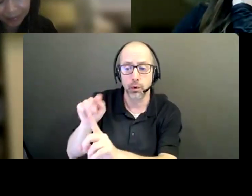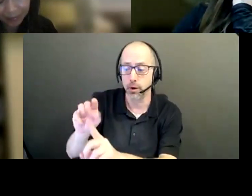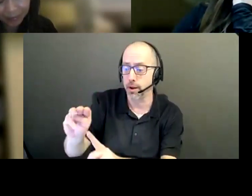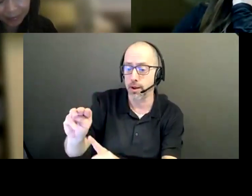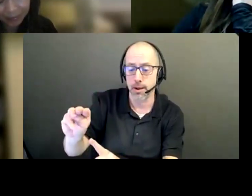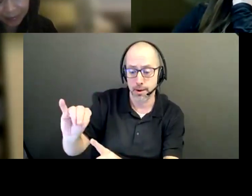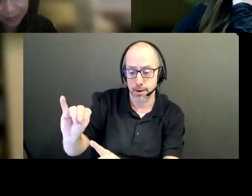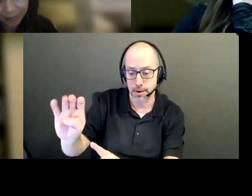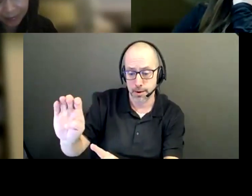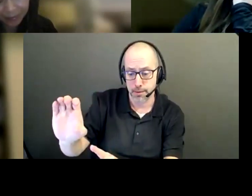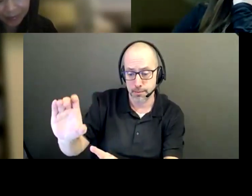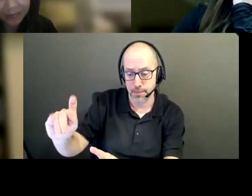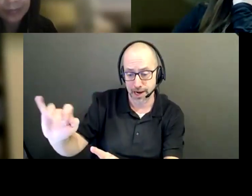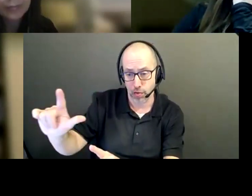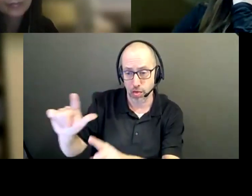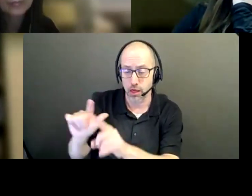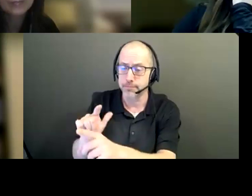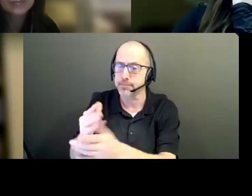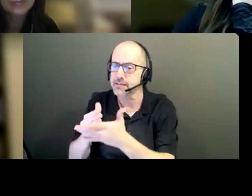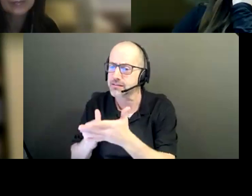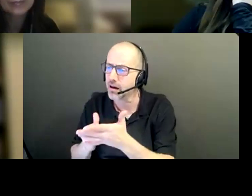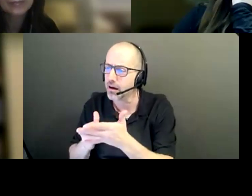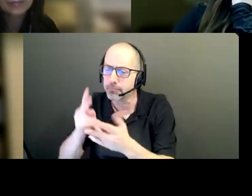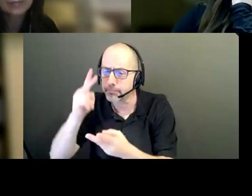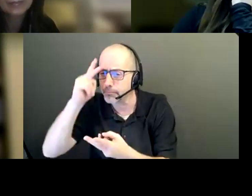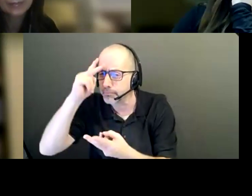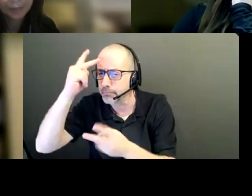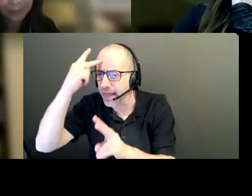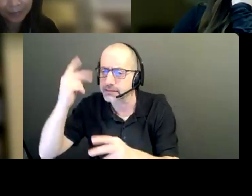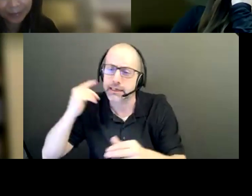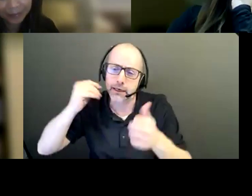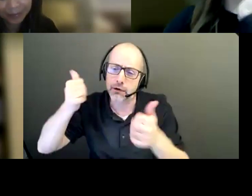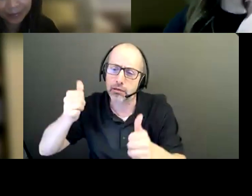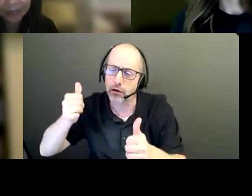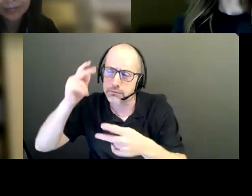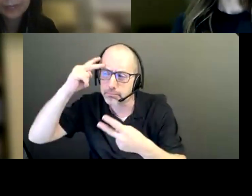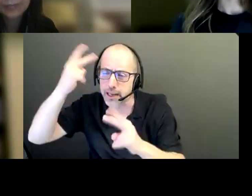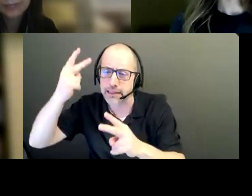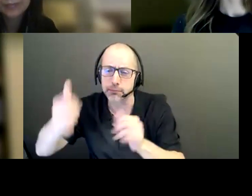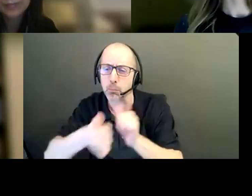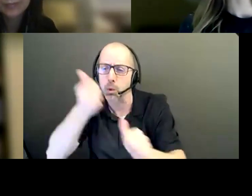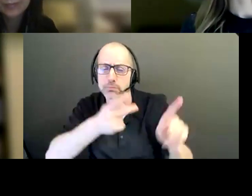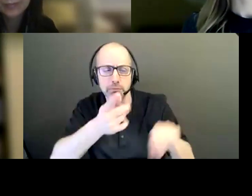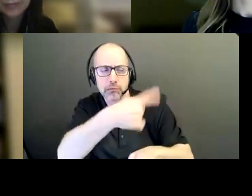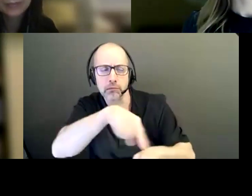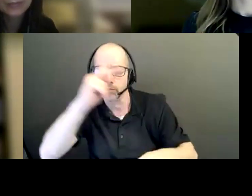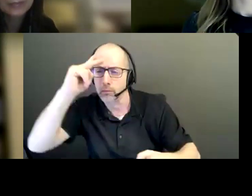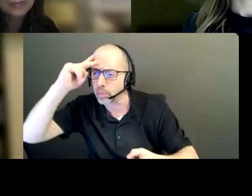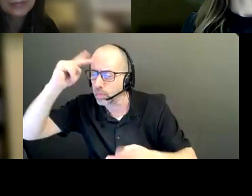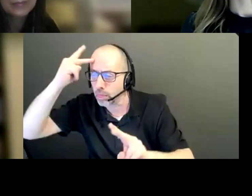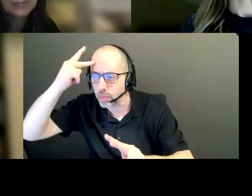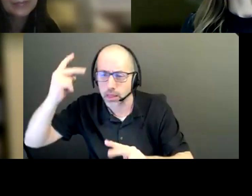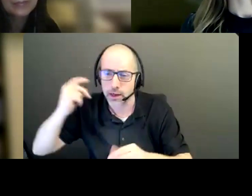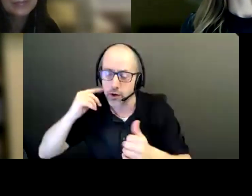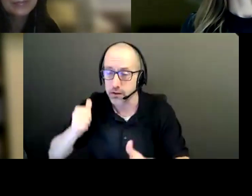Michael. What are some myths about hearing loss that need to be addressed? And someone has responded, you don't know